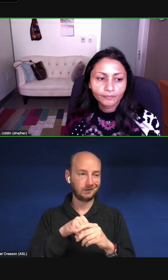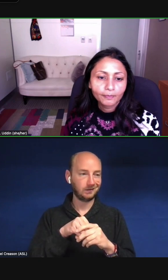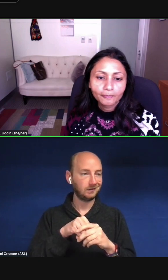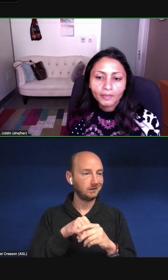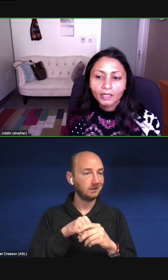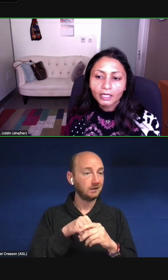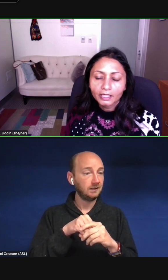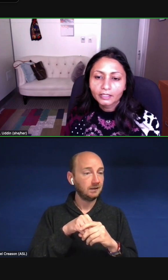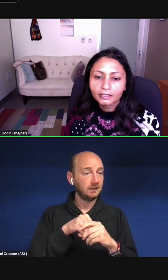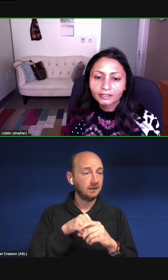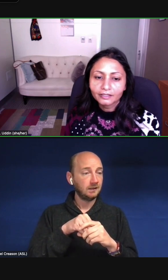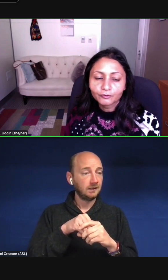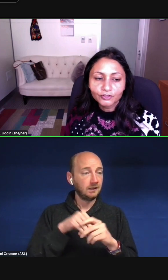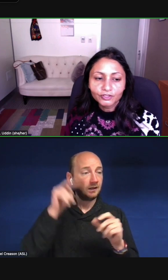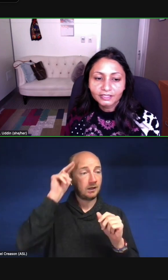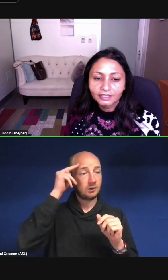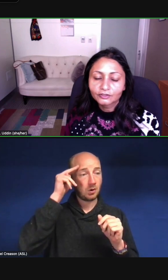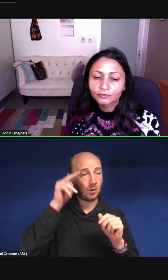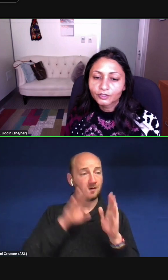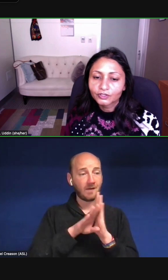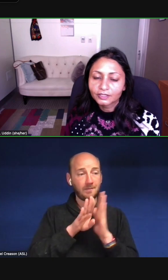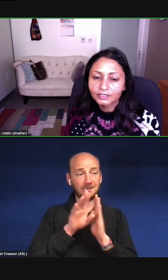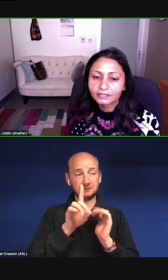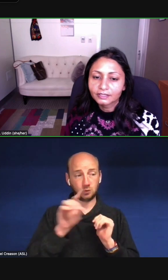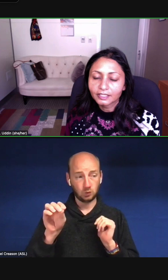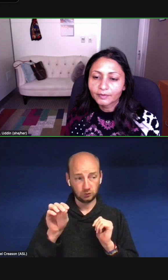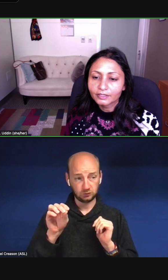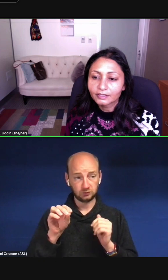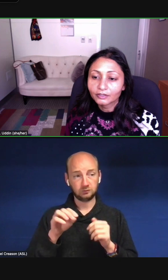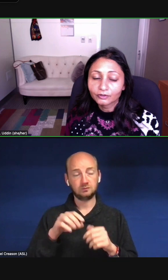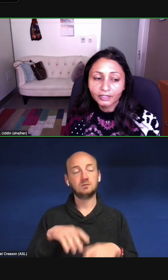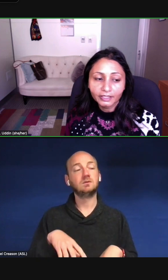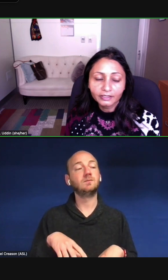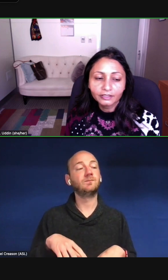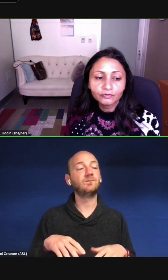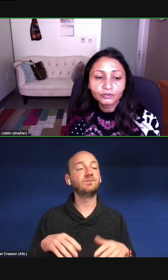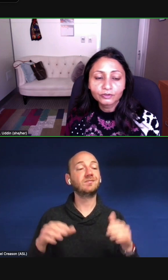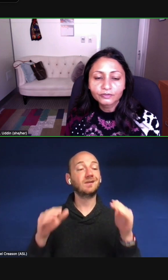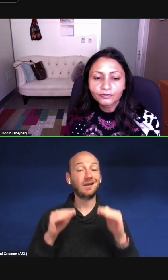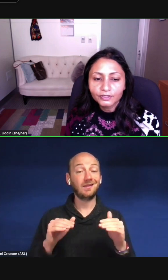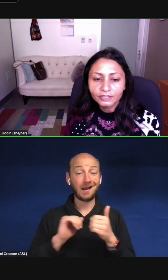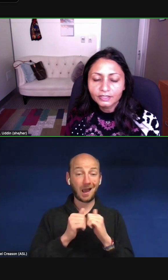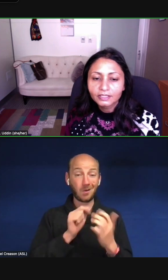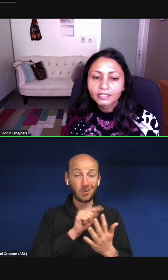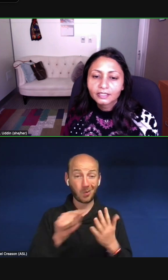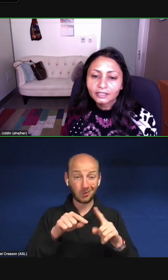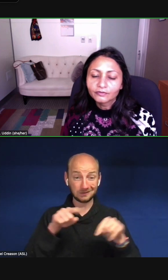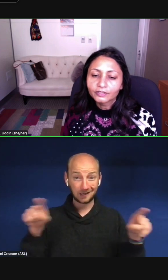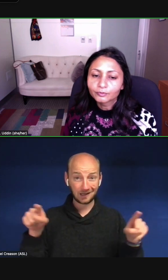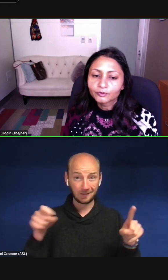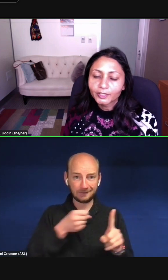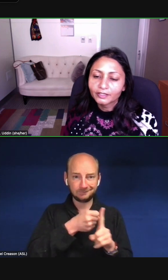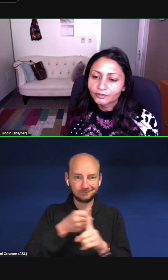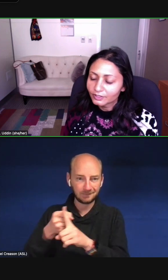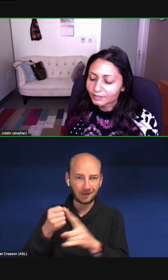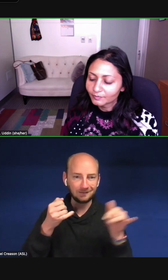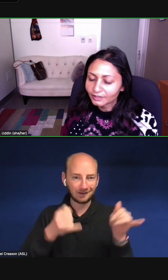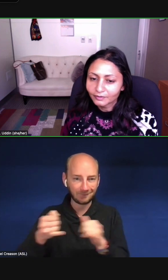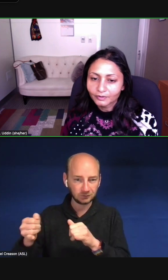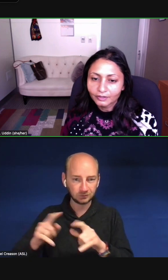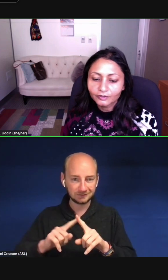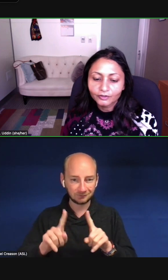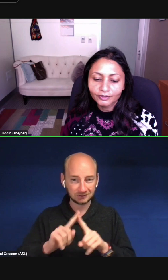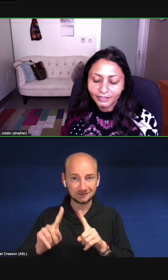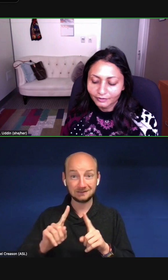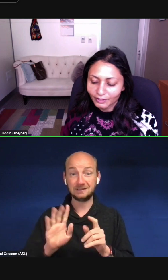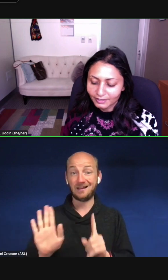inflexibility. And of course, the extent to which these dynamics underlie individual differences in flexible behaviors is something